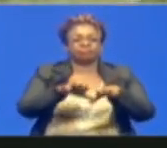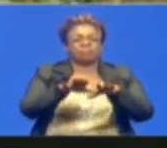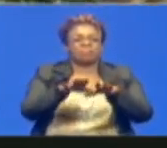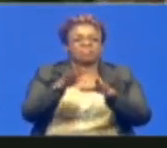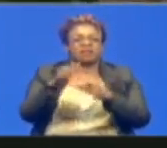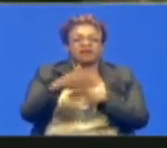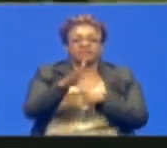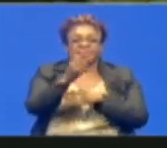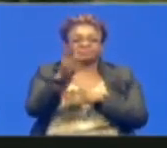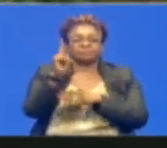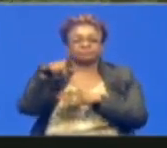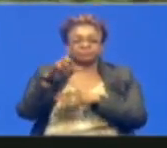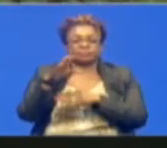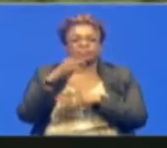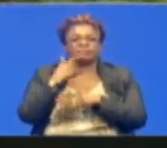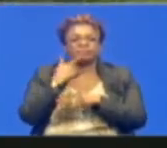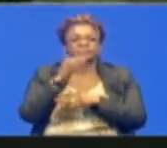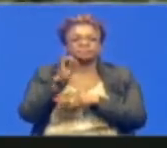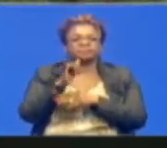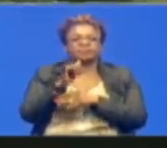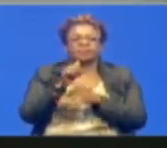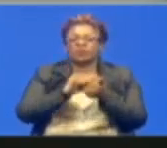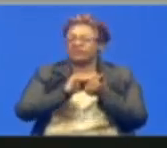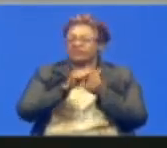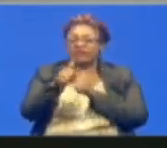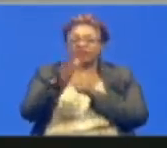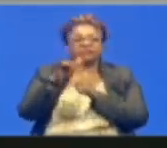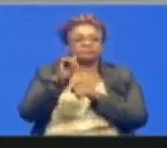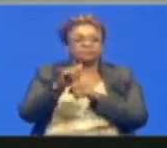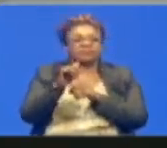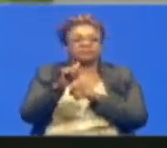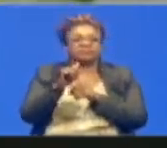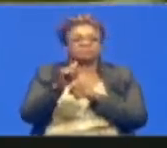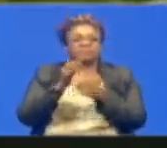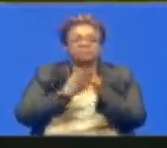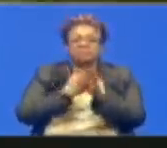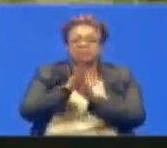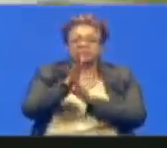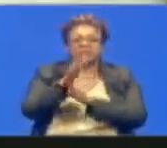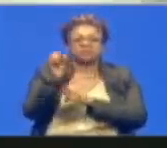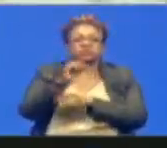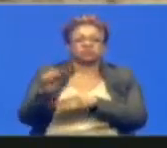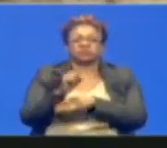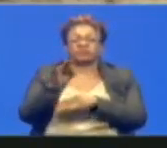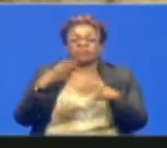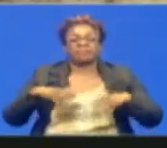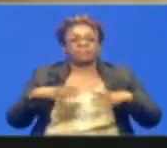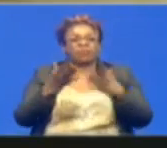KPC, however, says the spill was far away from the critical spring, a main source of nourishment for residents there.